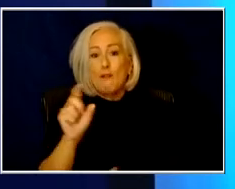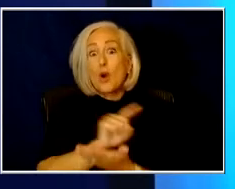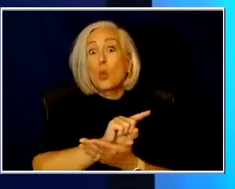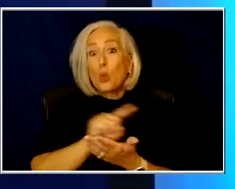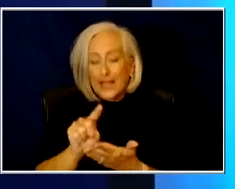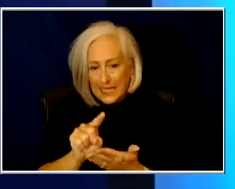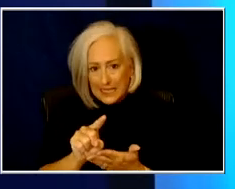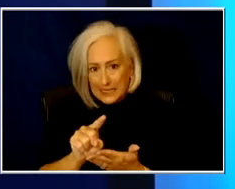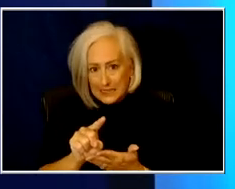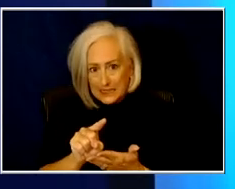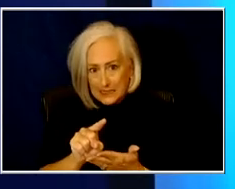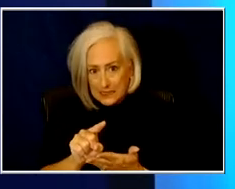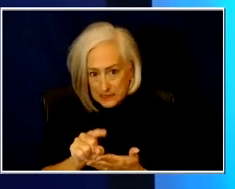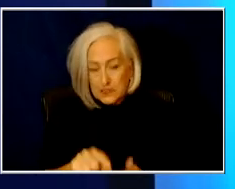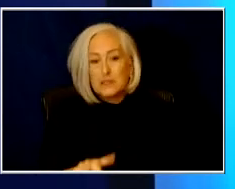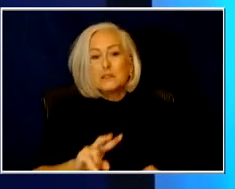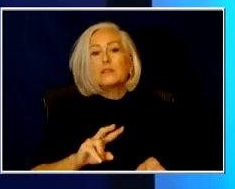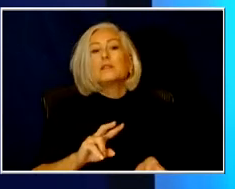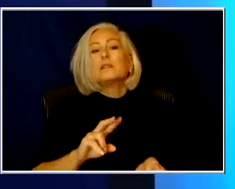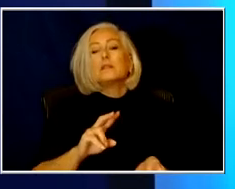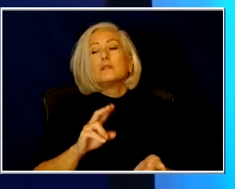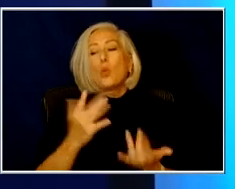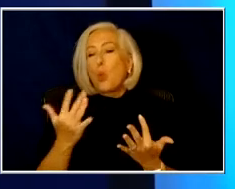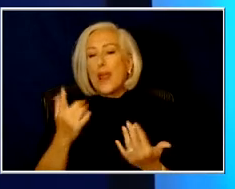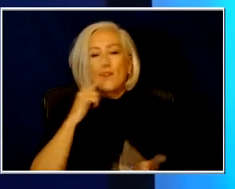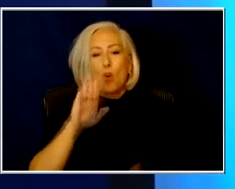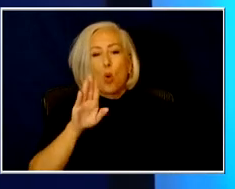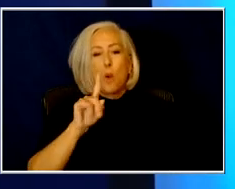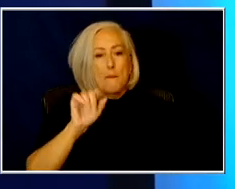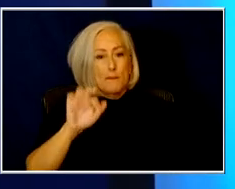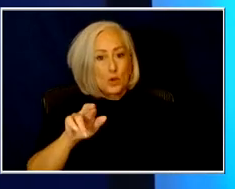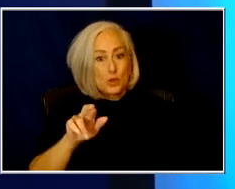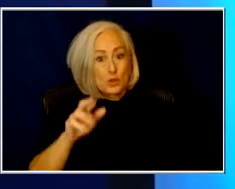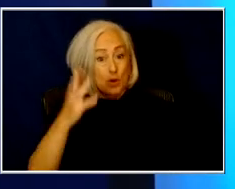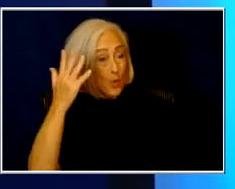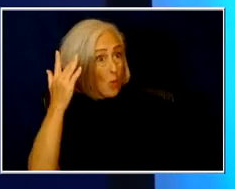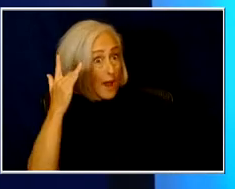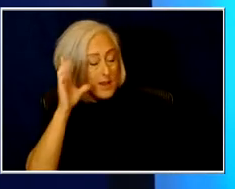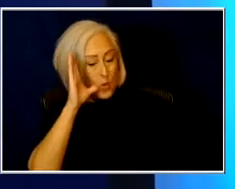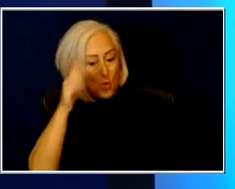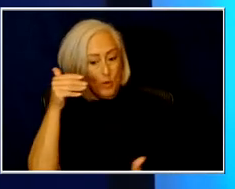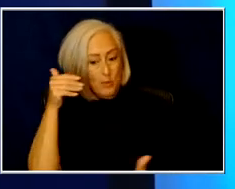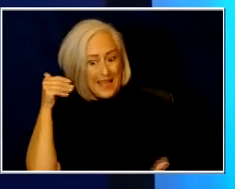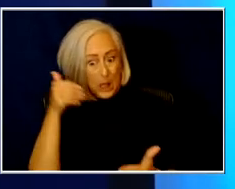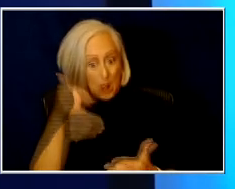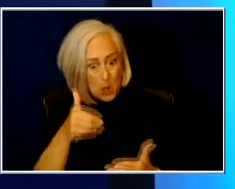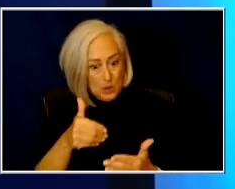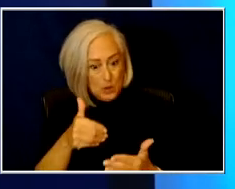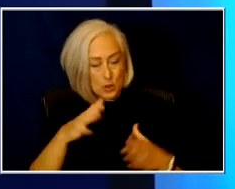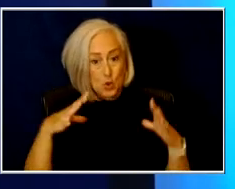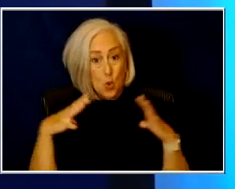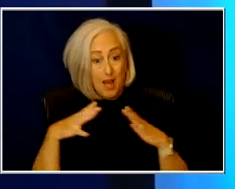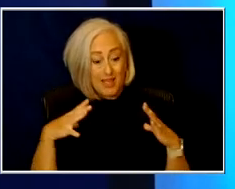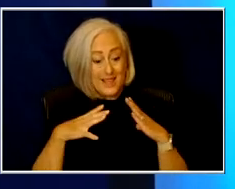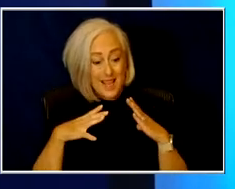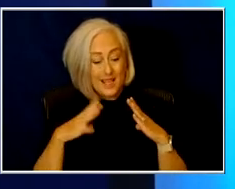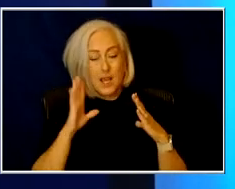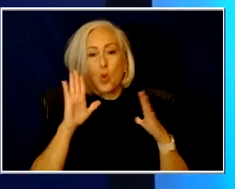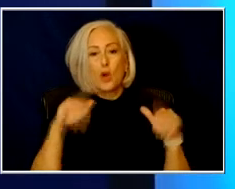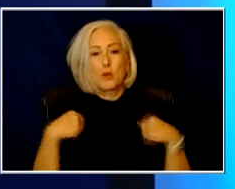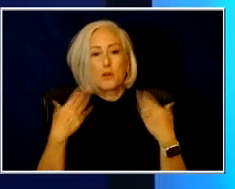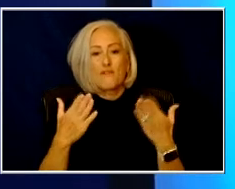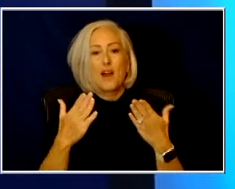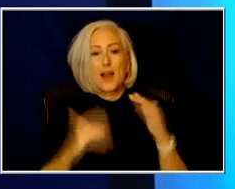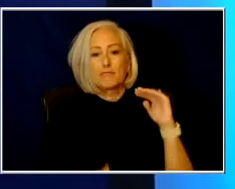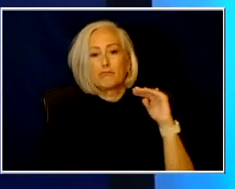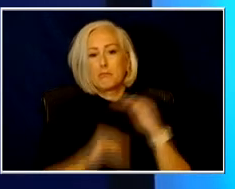and why also at that point you're going to be closer to the holidays and that is going to provide you even more maximal protection just as Dr